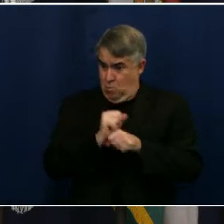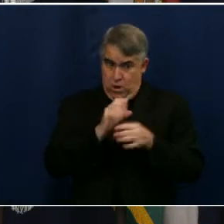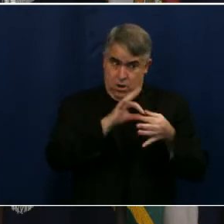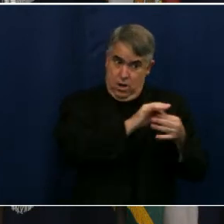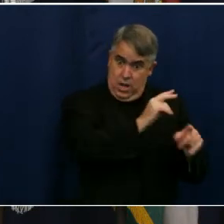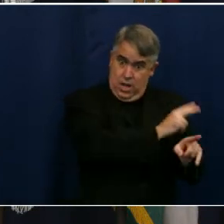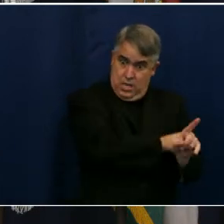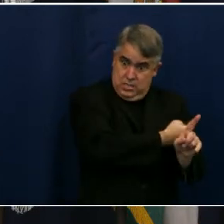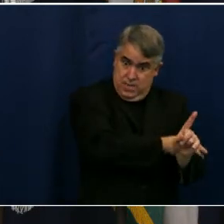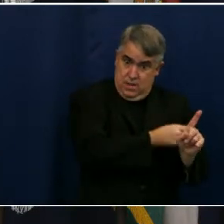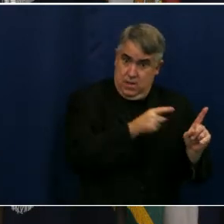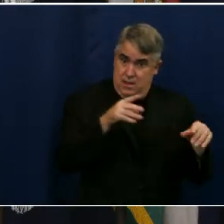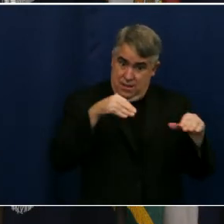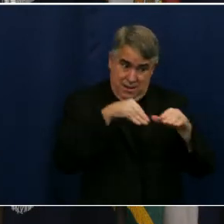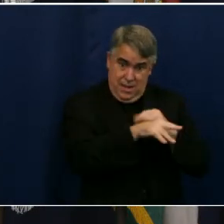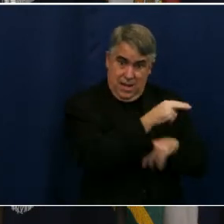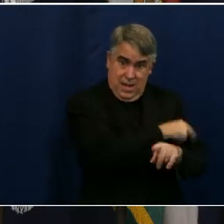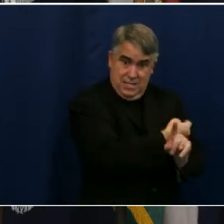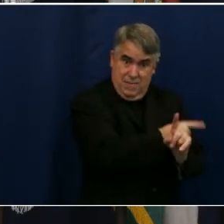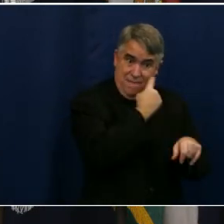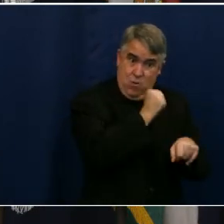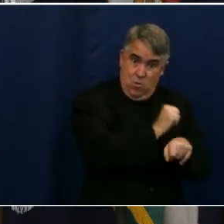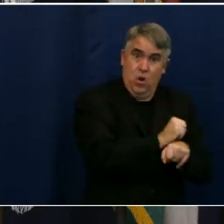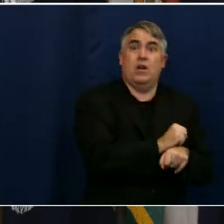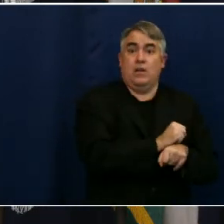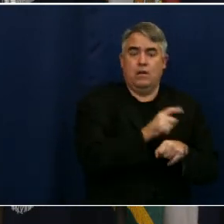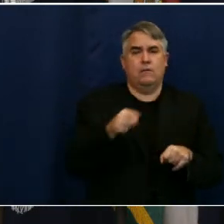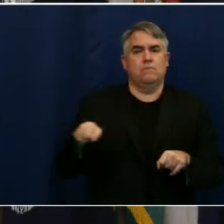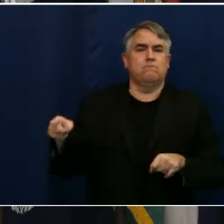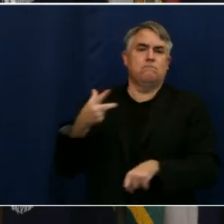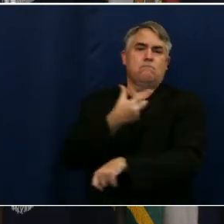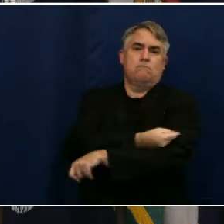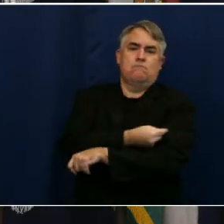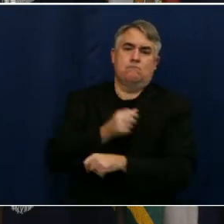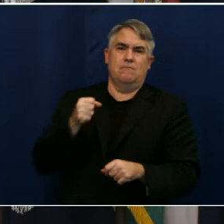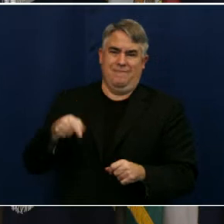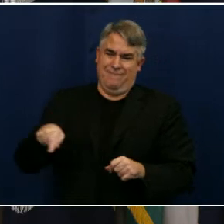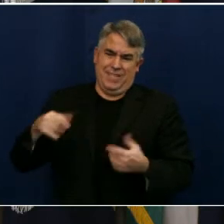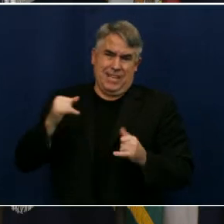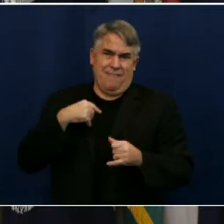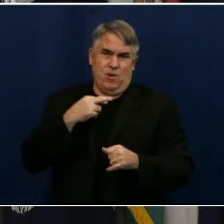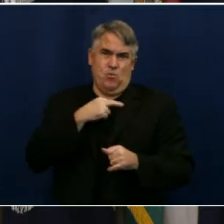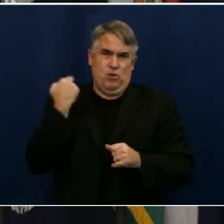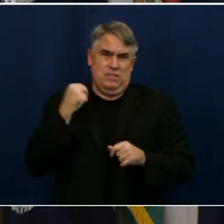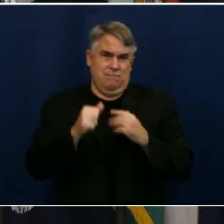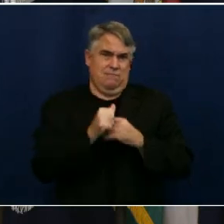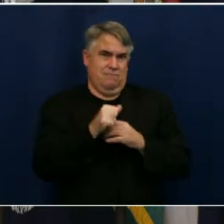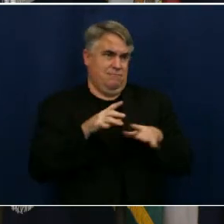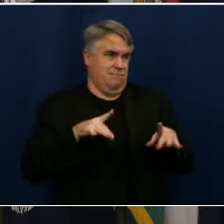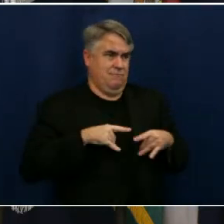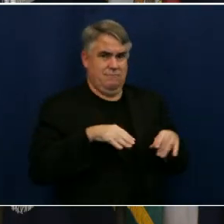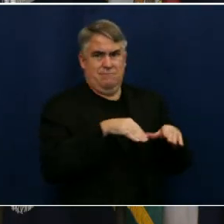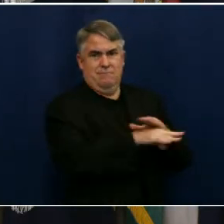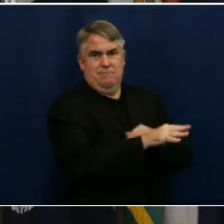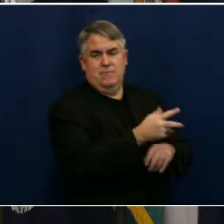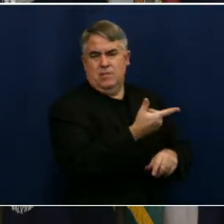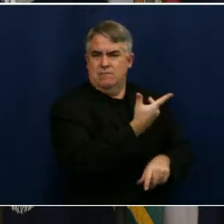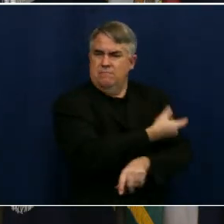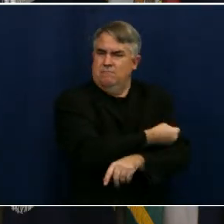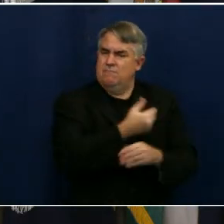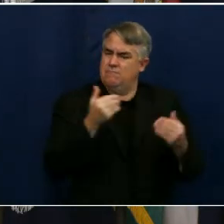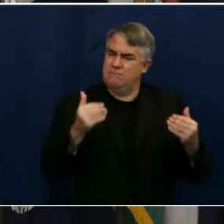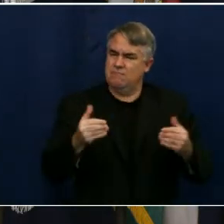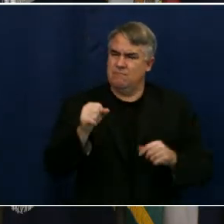the hospital because of the increased risk of exposure to the SARS